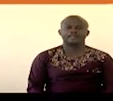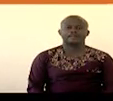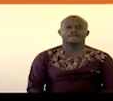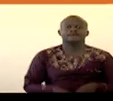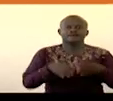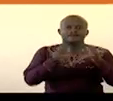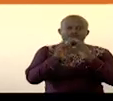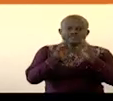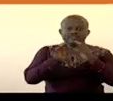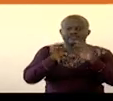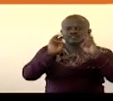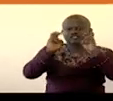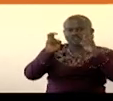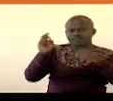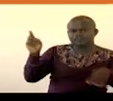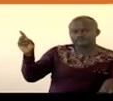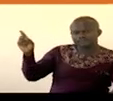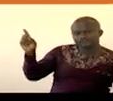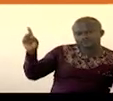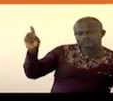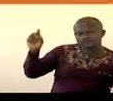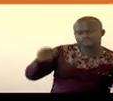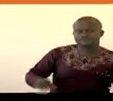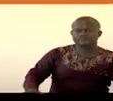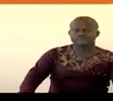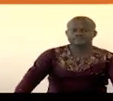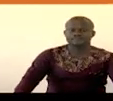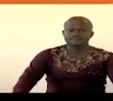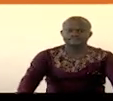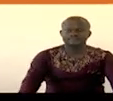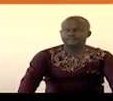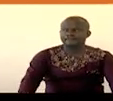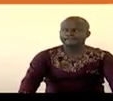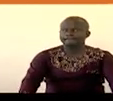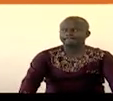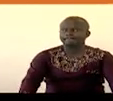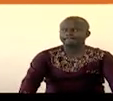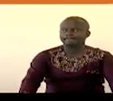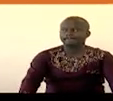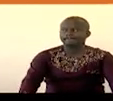Define the term biodiversity.